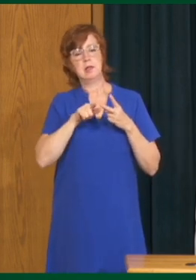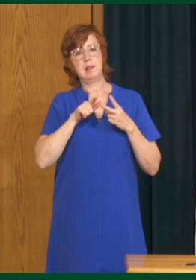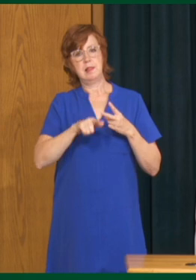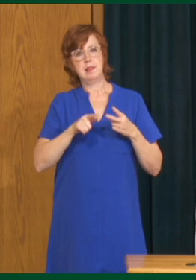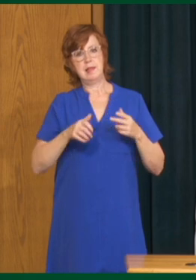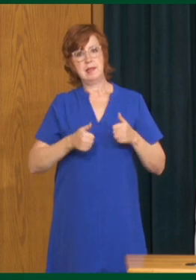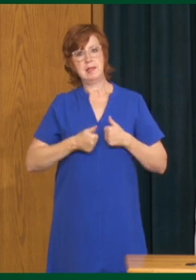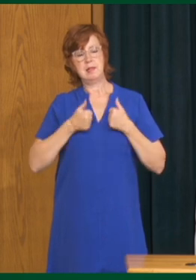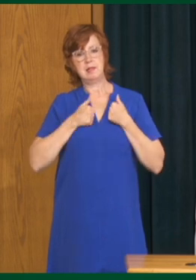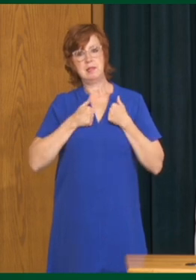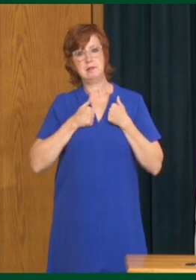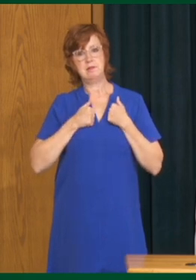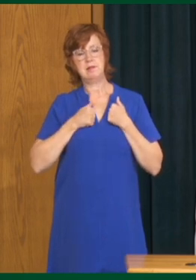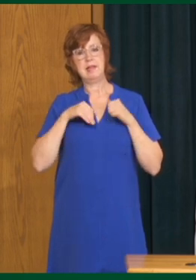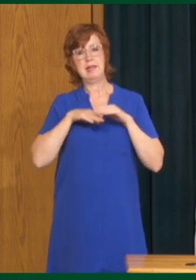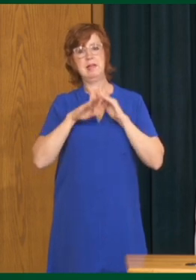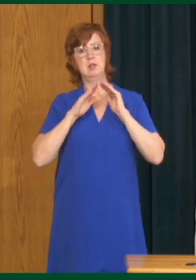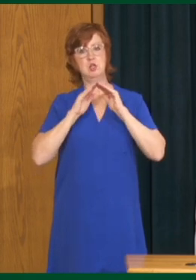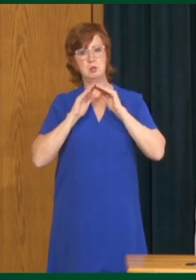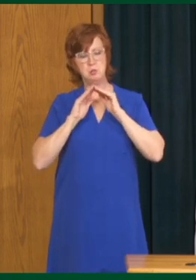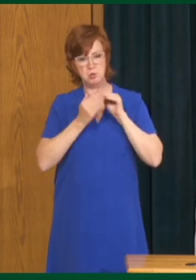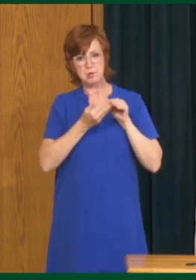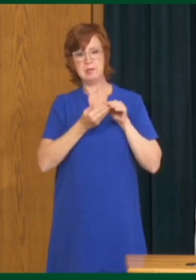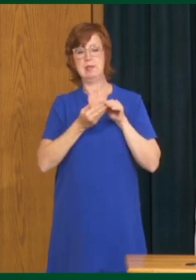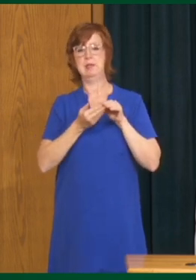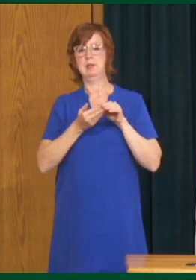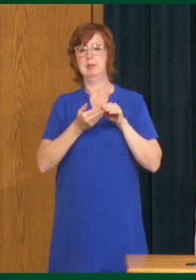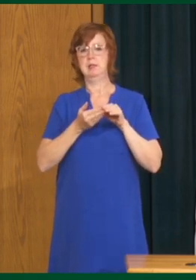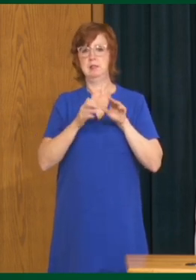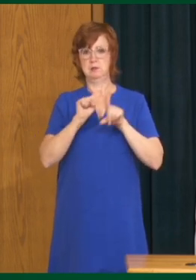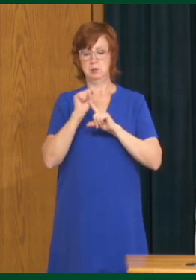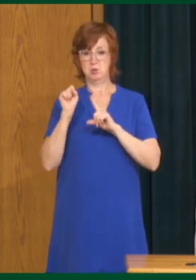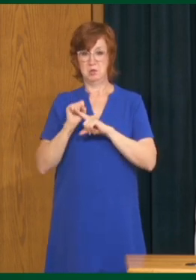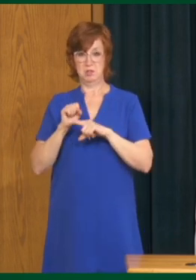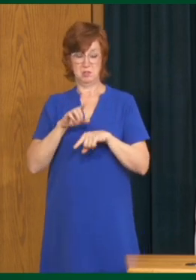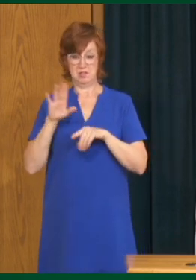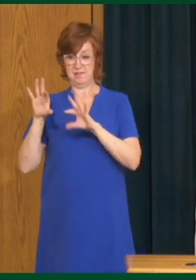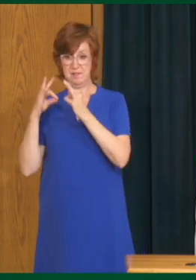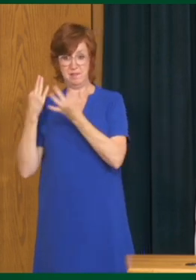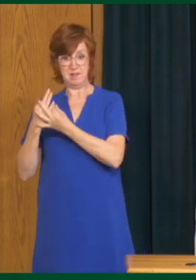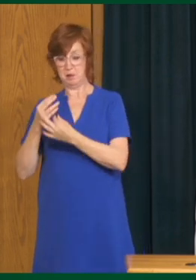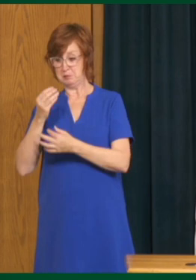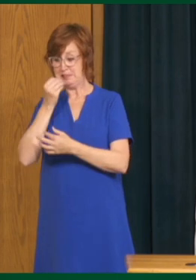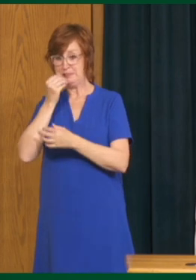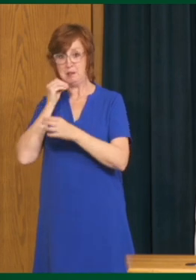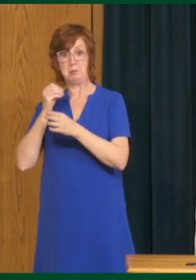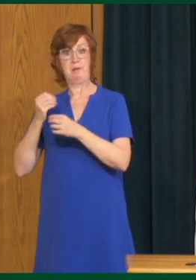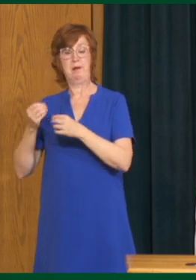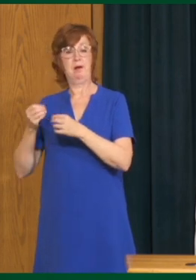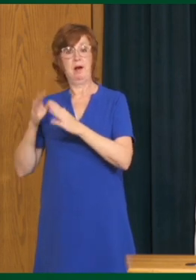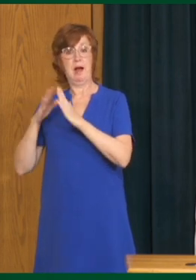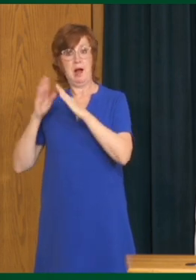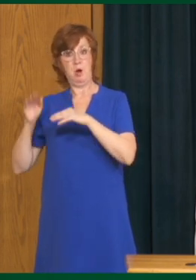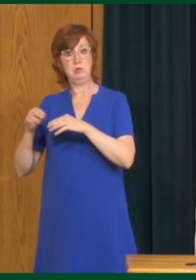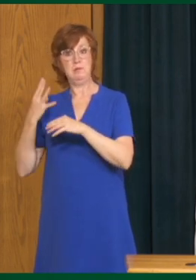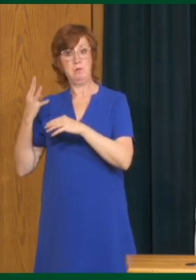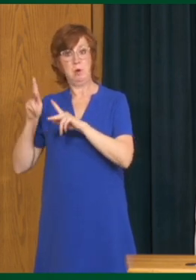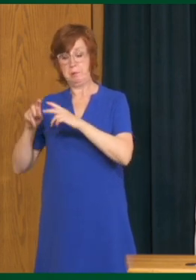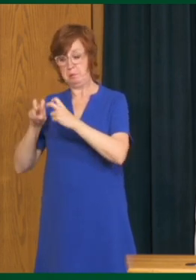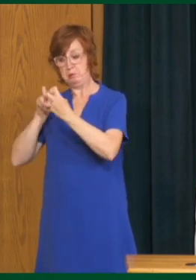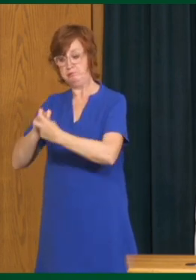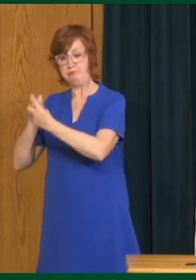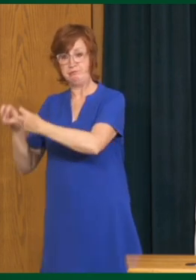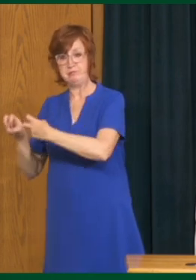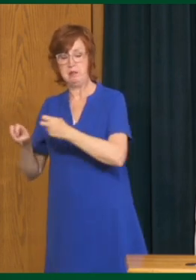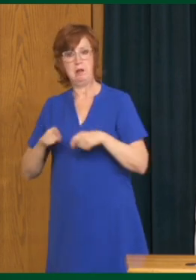from, communities are very small. They can be, 100 people, but, because of communal living arrangements, there's a need for active